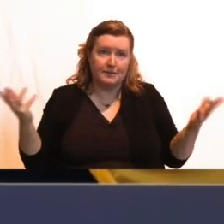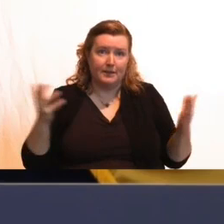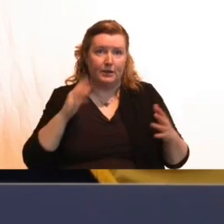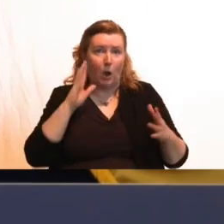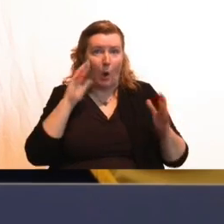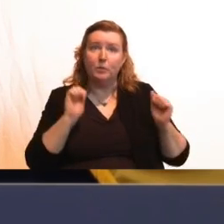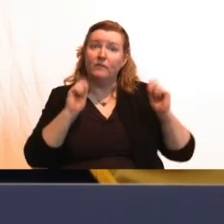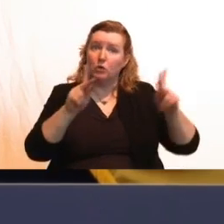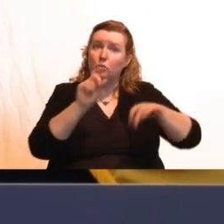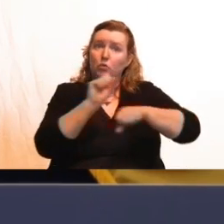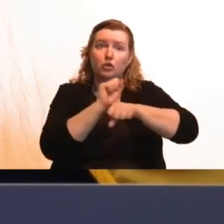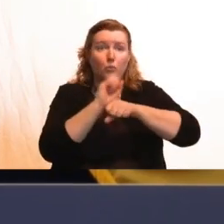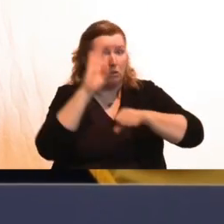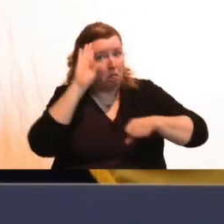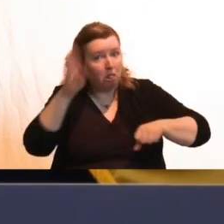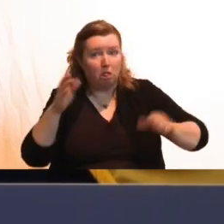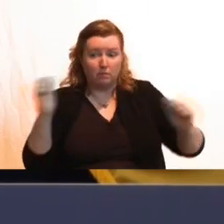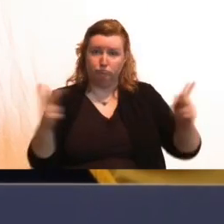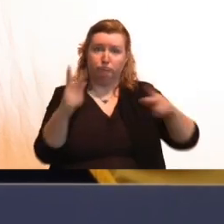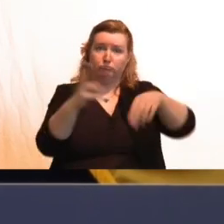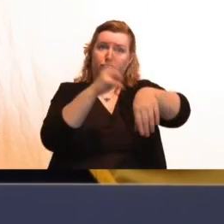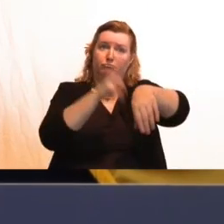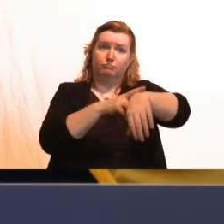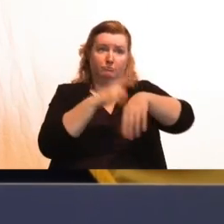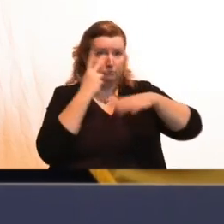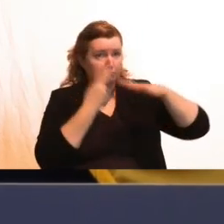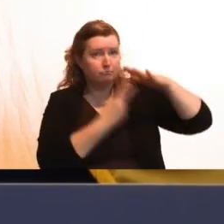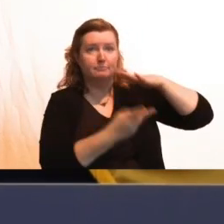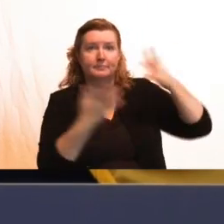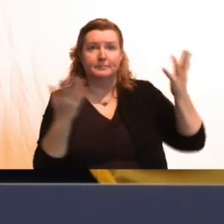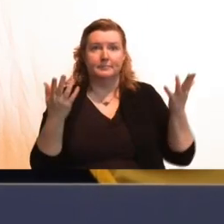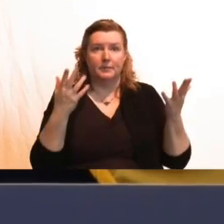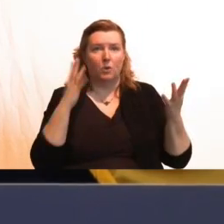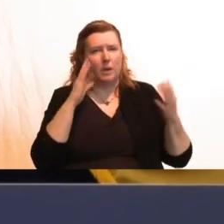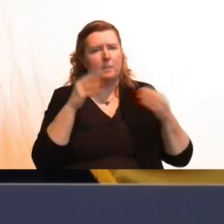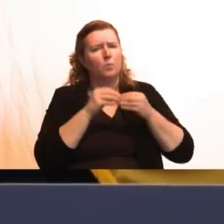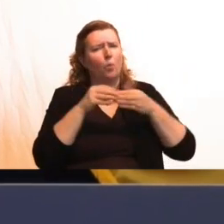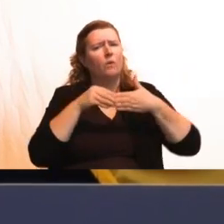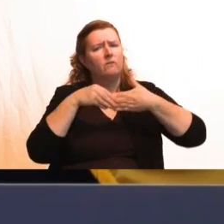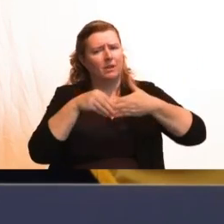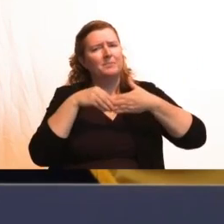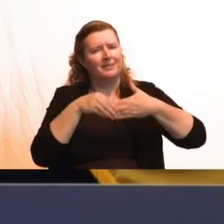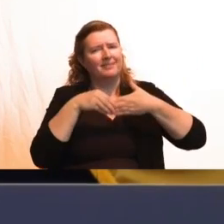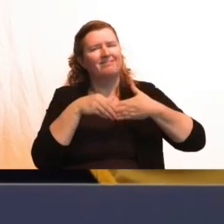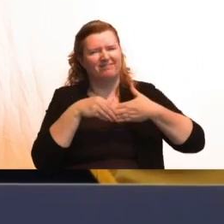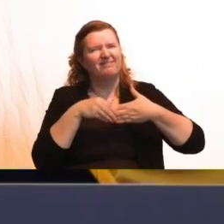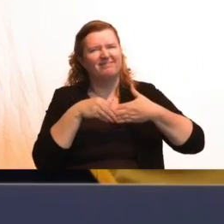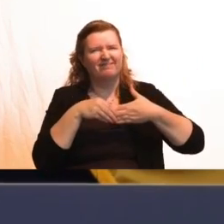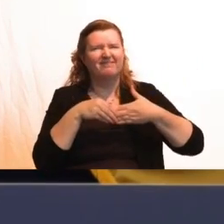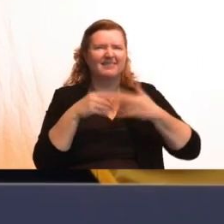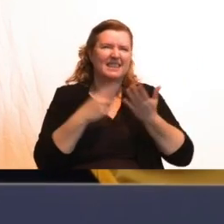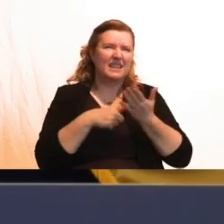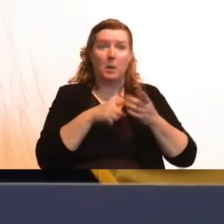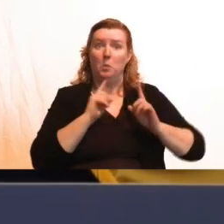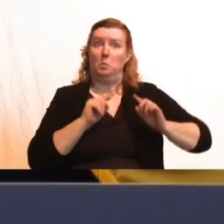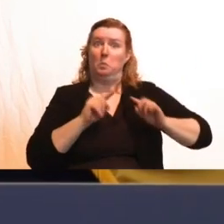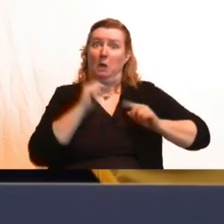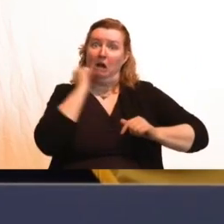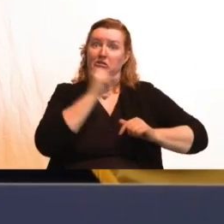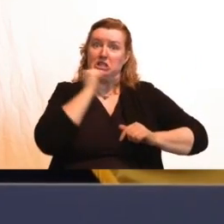while, if not forever. That would be my early sense. Thank you. Elise, good to see you. Thank